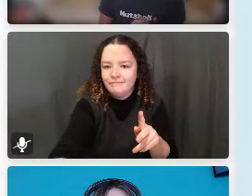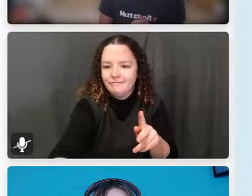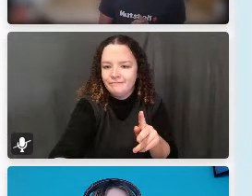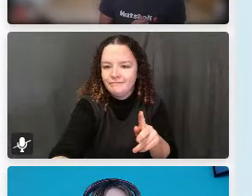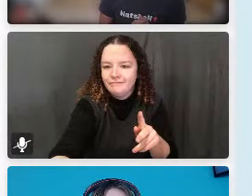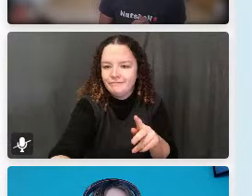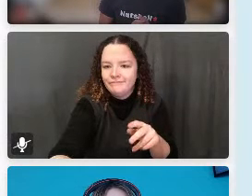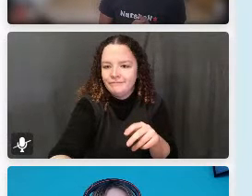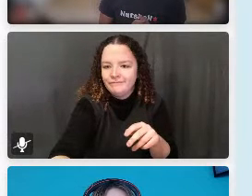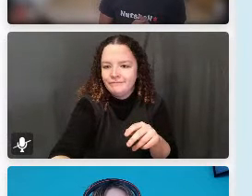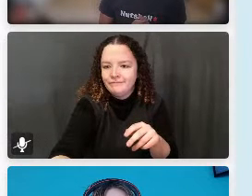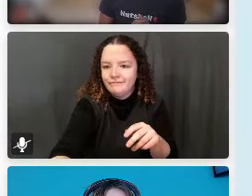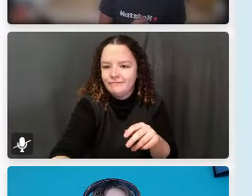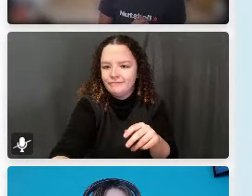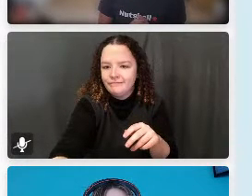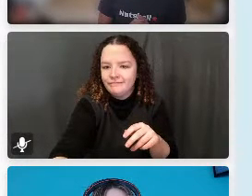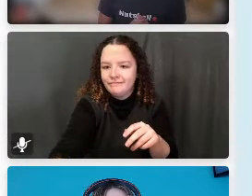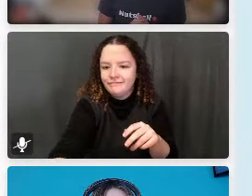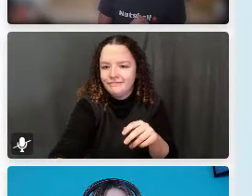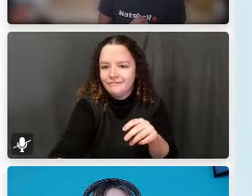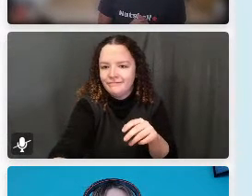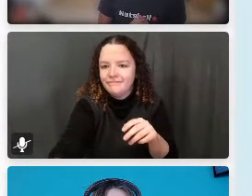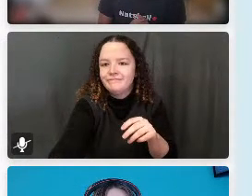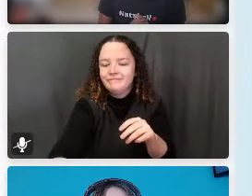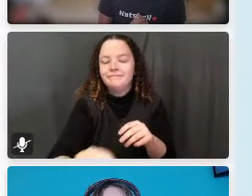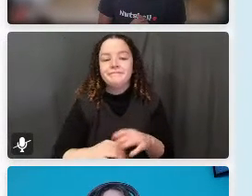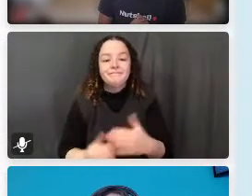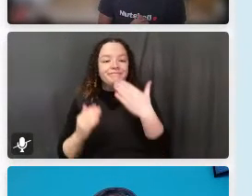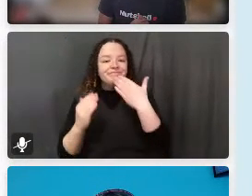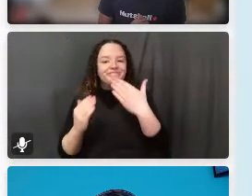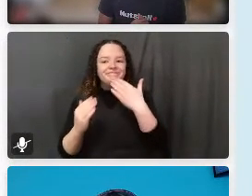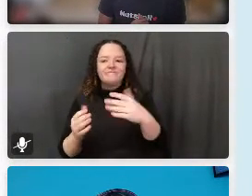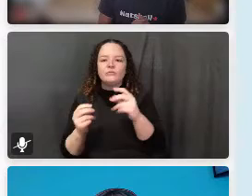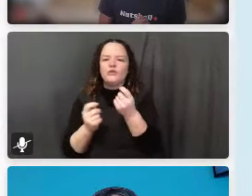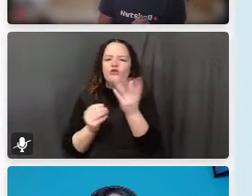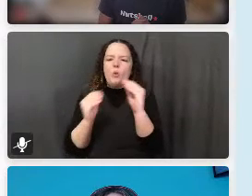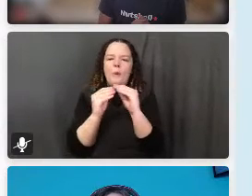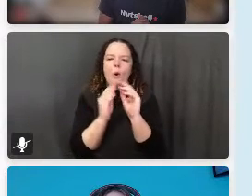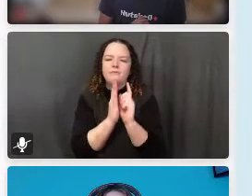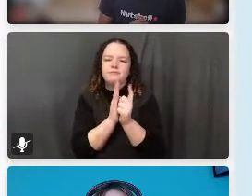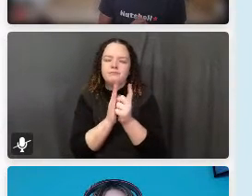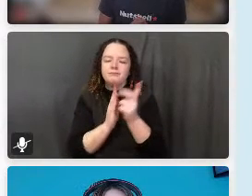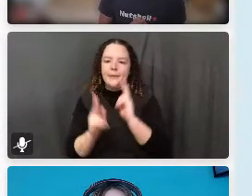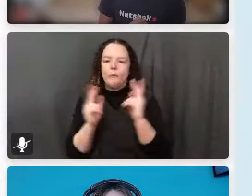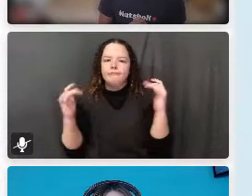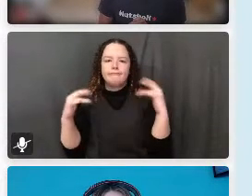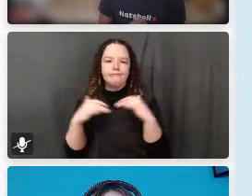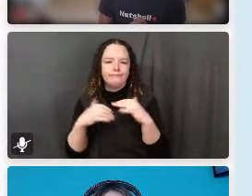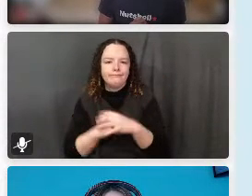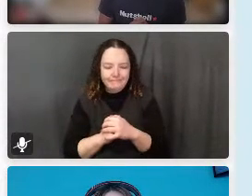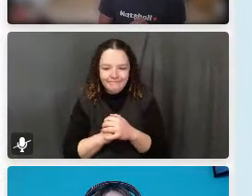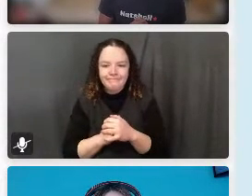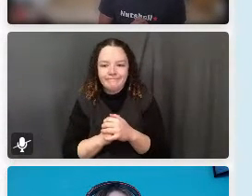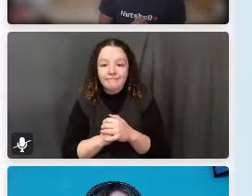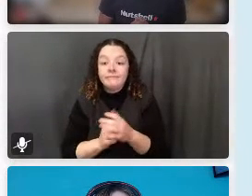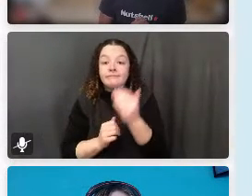Awesome. Thank you. Thank you. We'll just give a few more seconds just to let people roll in. I know a lot